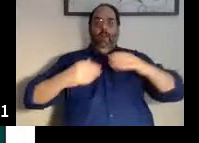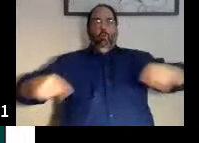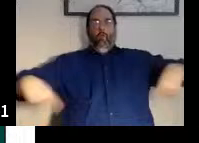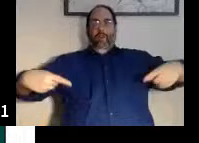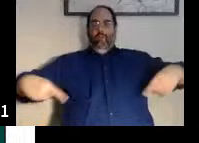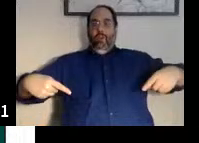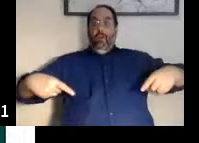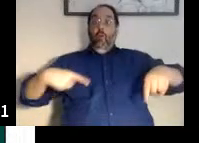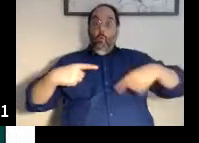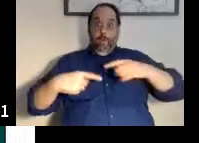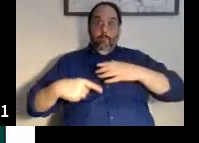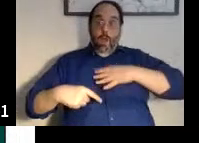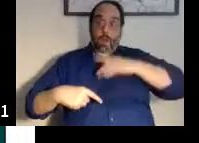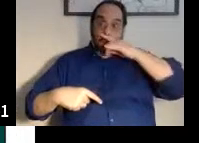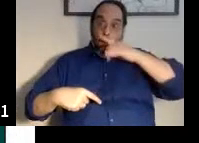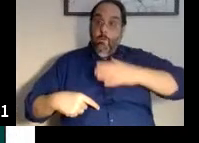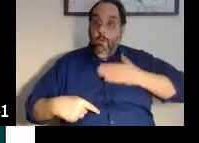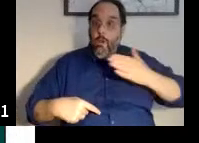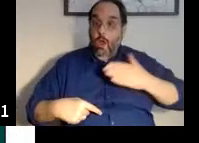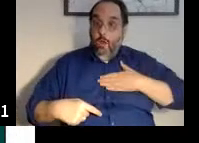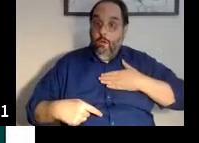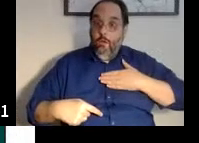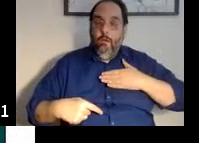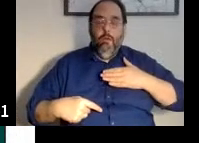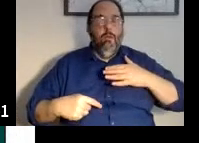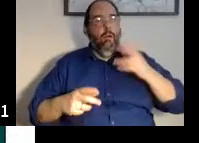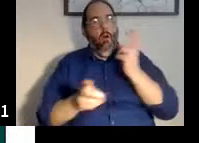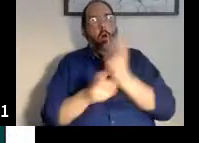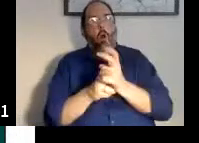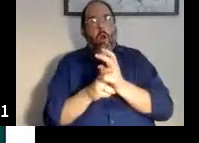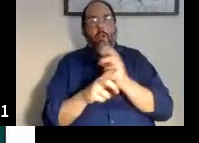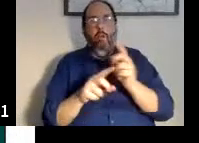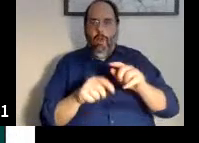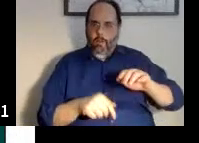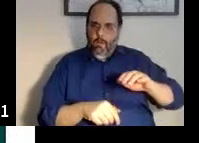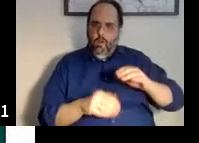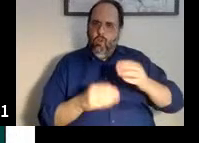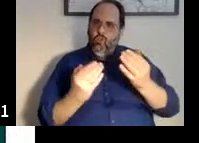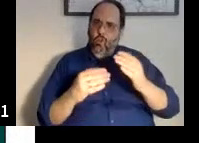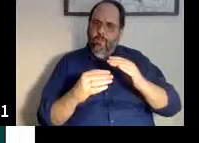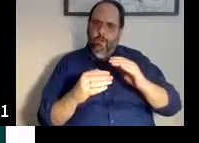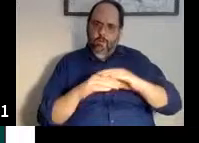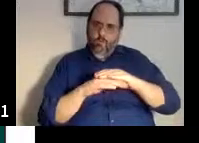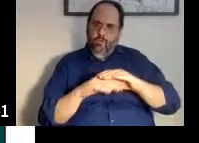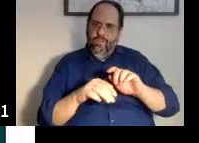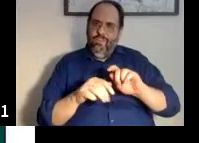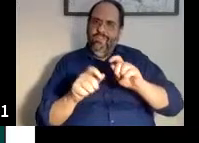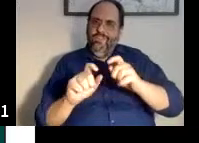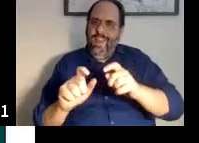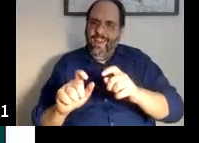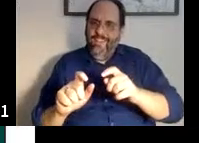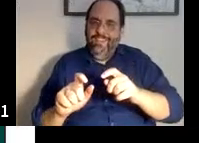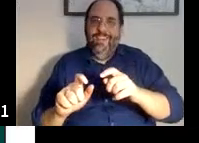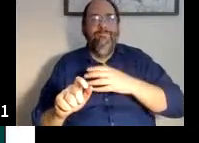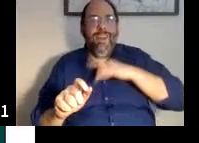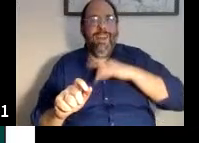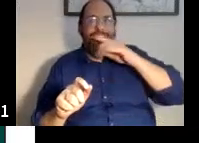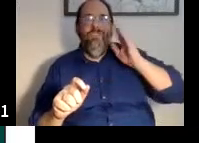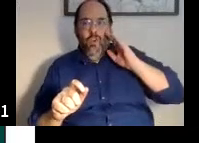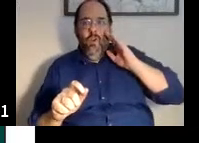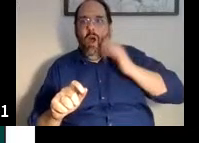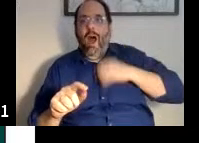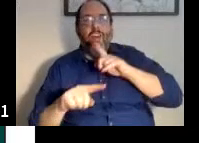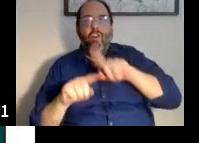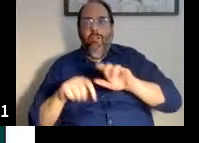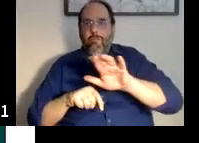young children, I found it very difficult because when there was a change in surface material, my kids knew exactly how far my arm could reach them in the